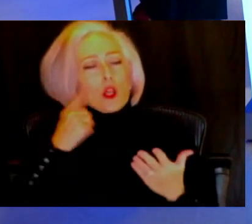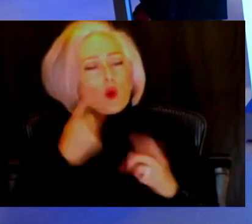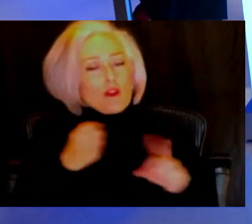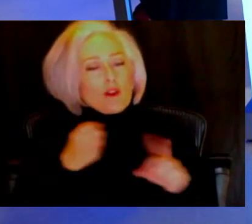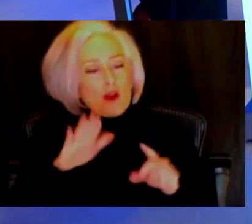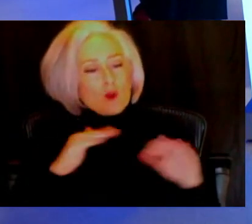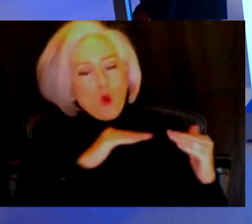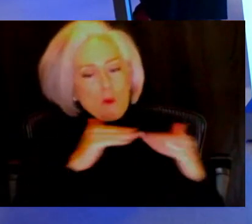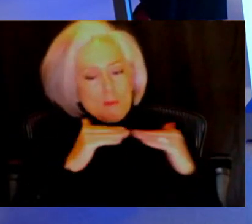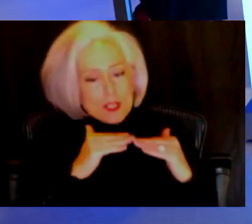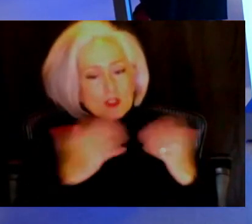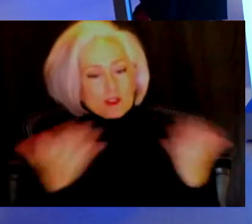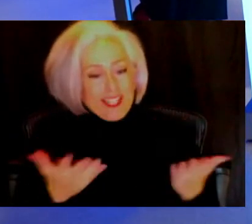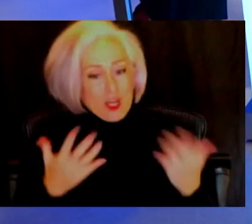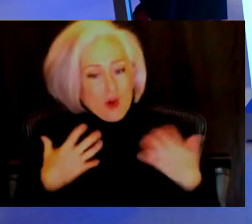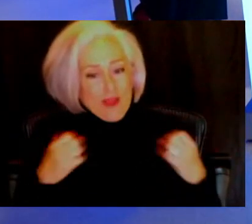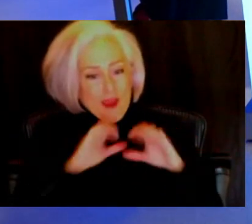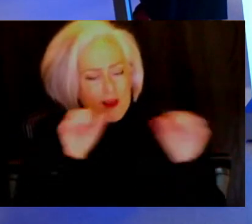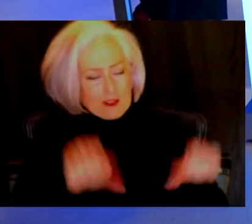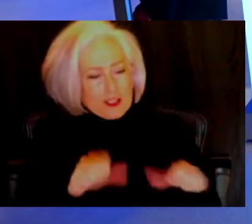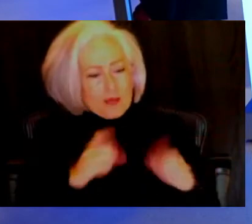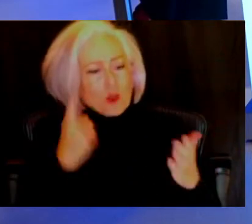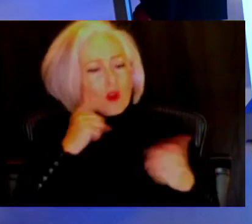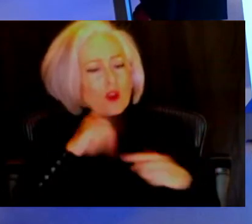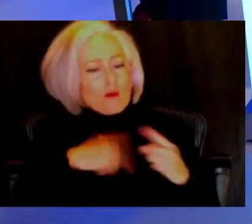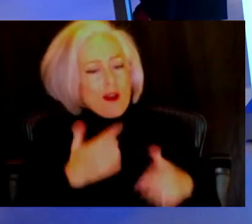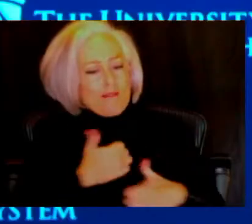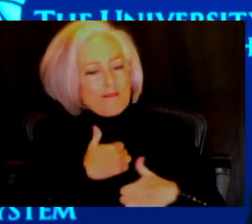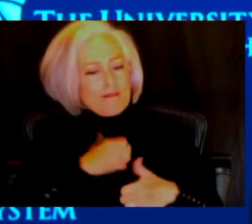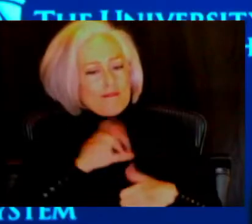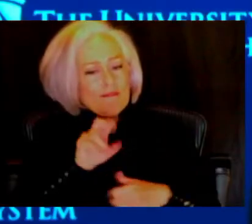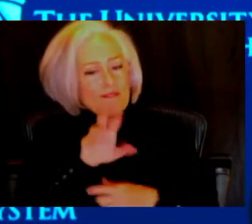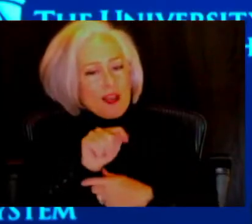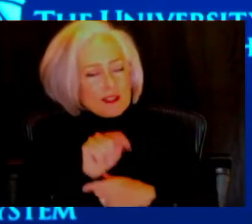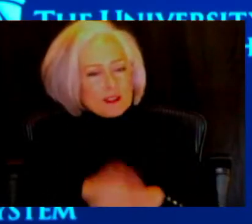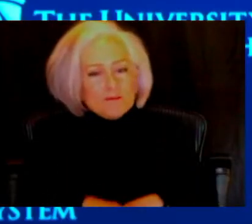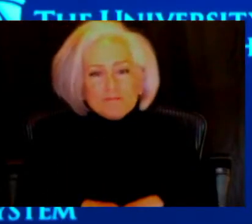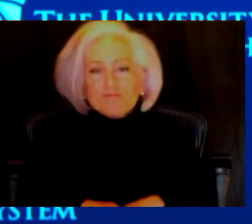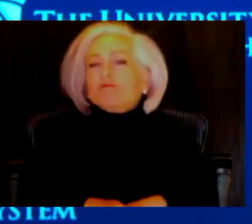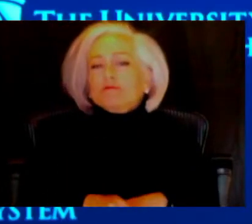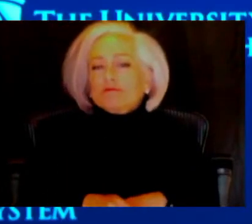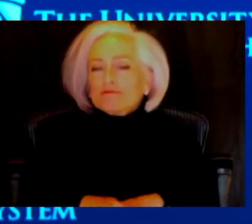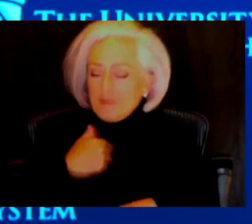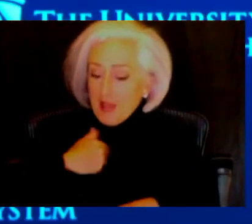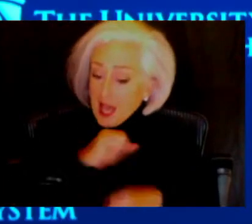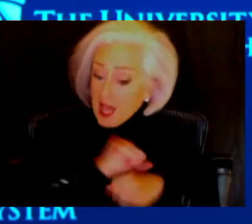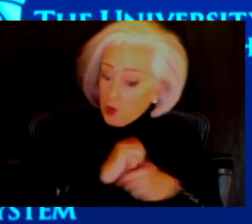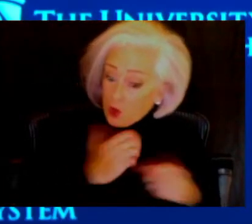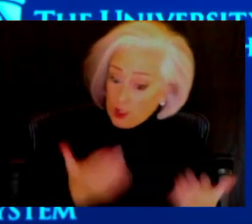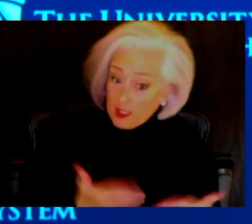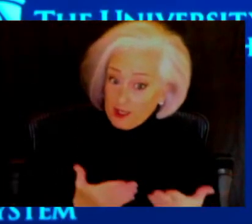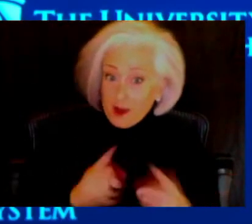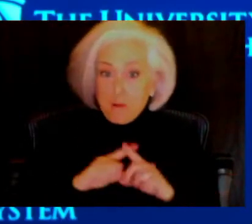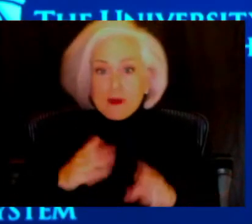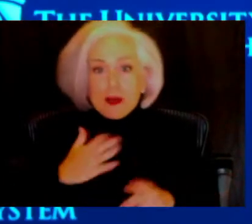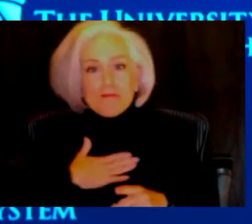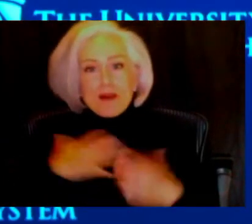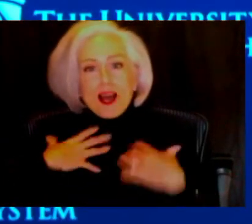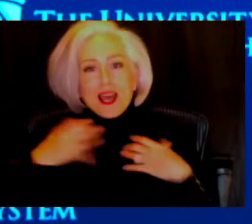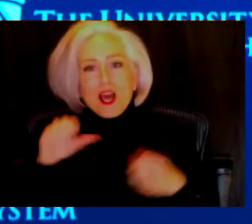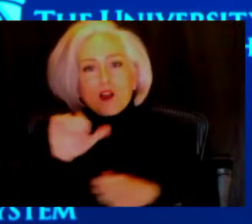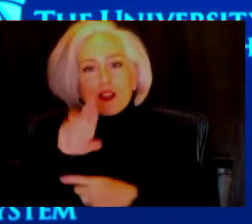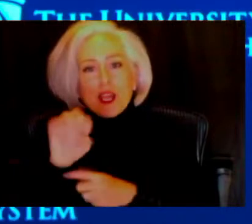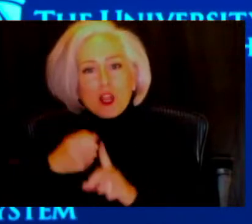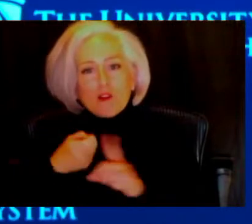health system, what do you hear? Well, and I have a little bit of a different perspective. Yes, I work here, but I get all my health care through the VA. And so